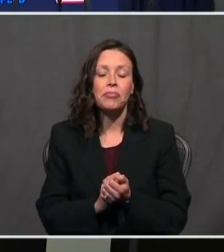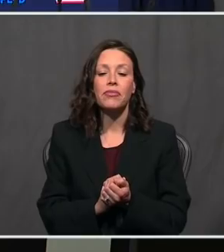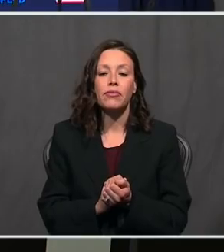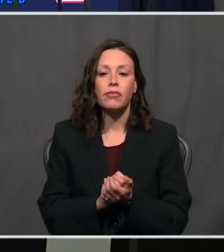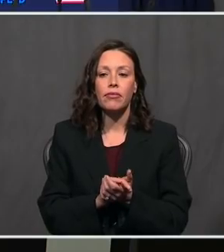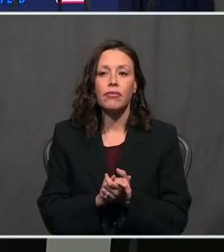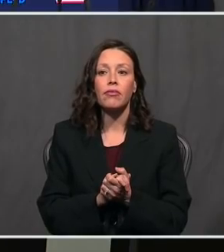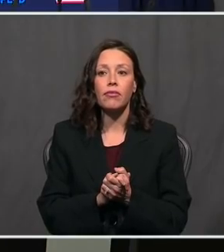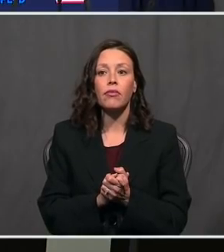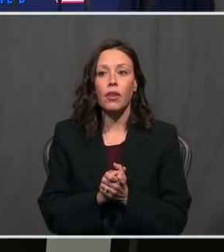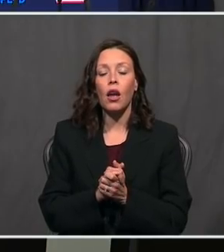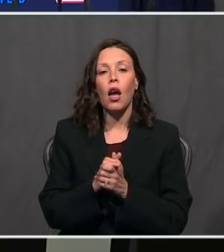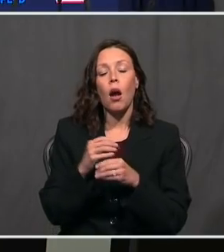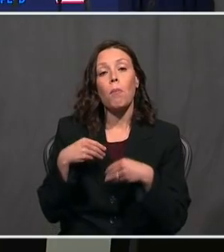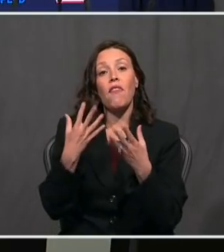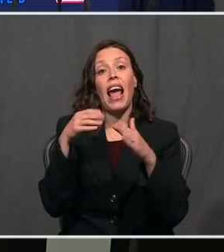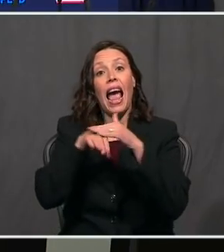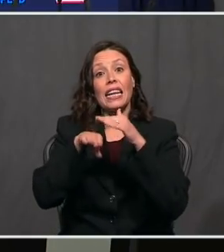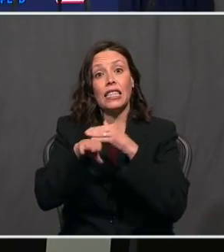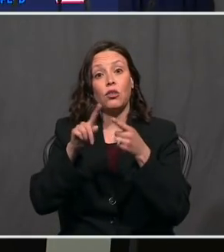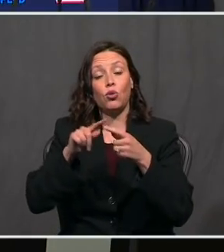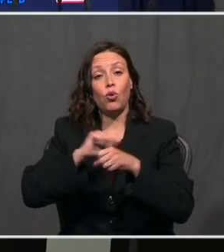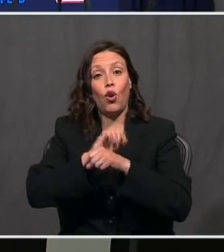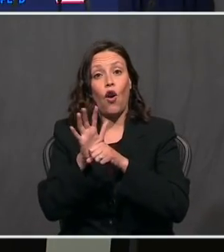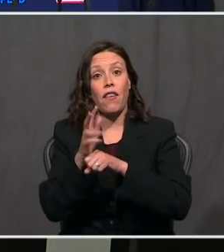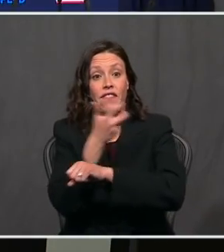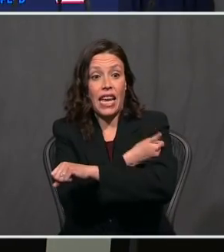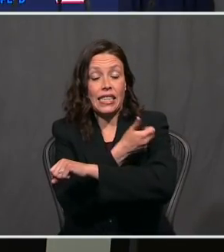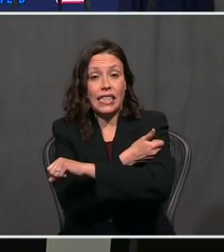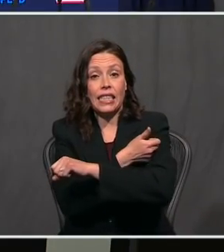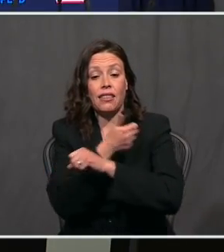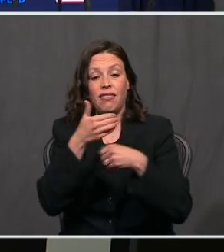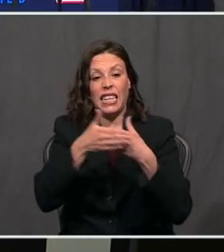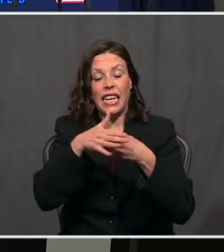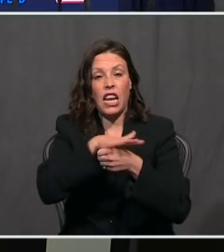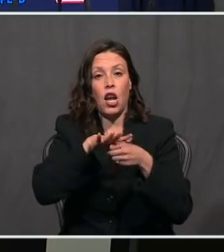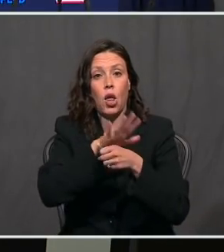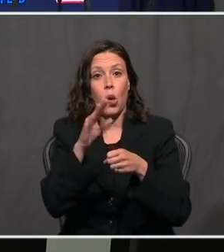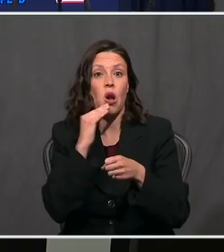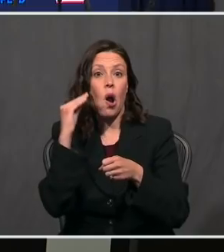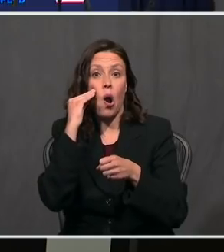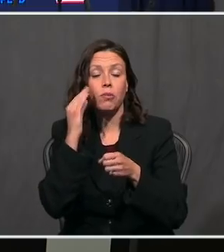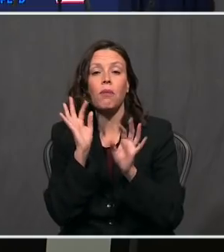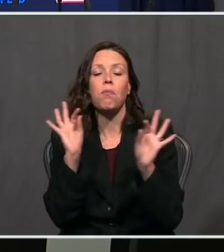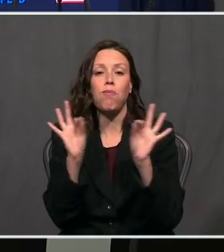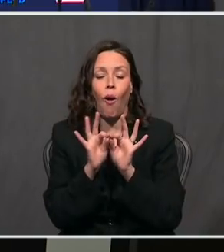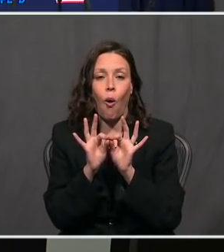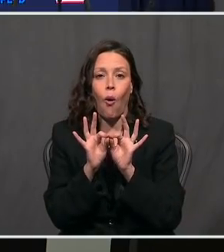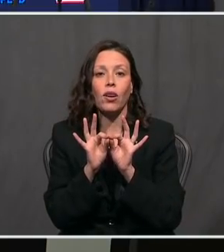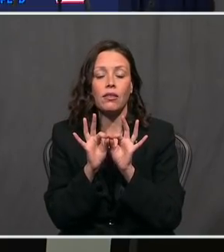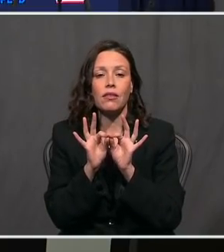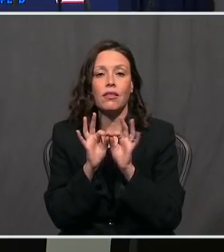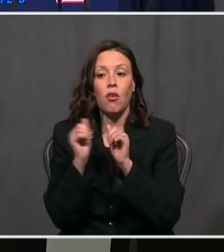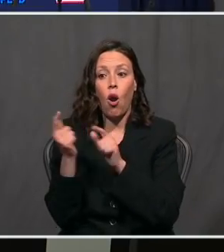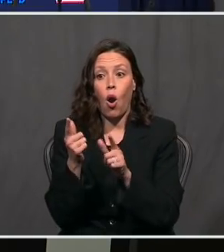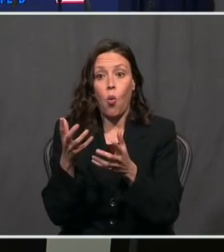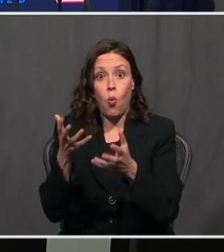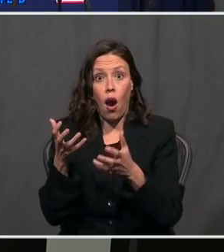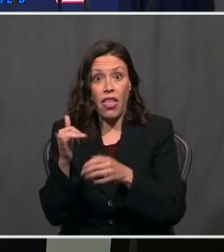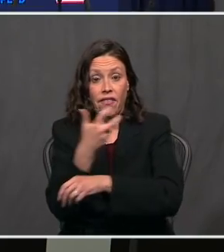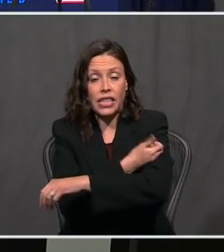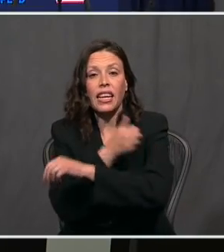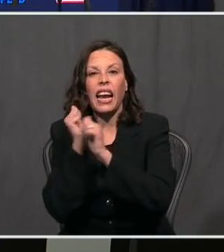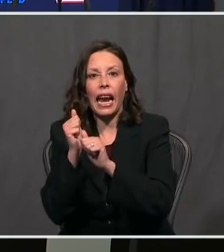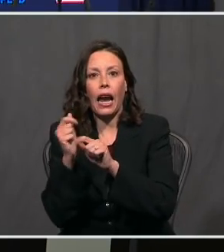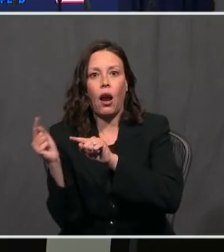providing access to the COVID vaccine to where people live will be very important to ensuring everybody who wants the vaccine can